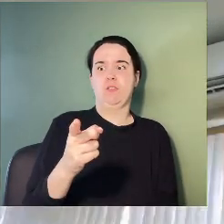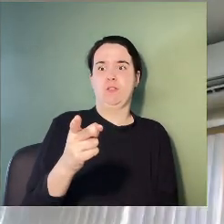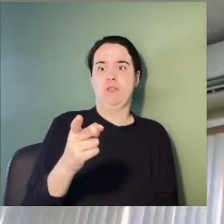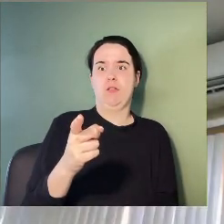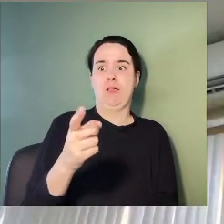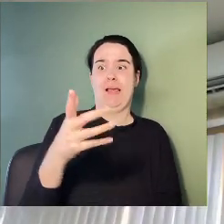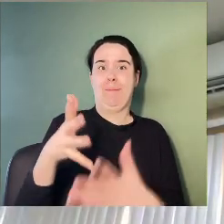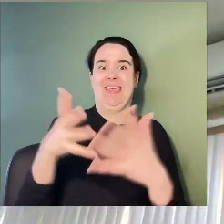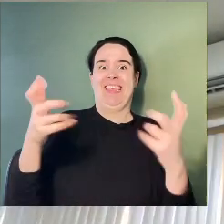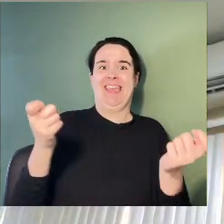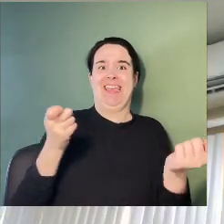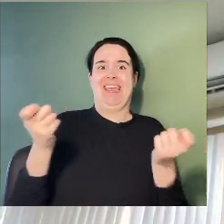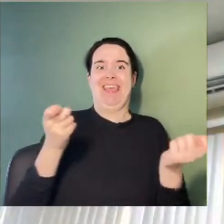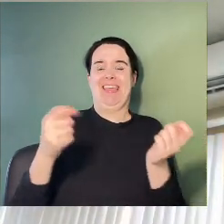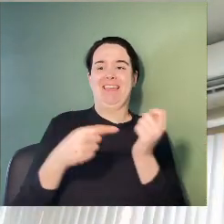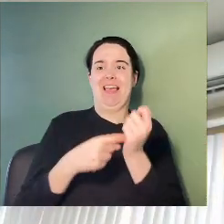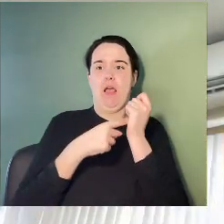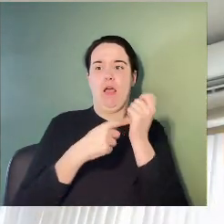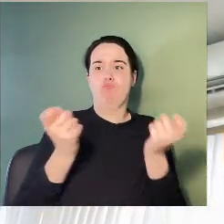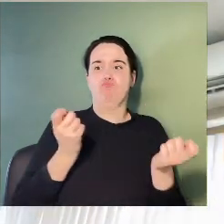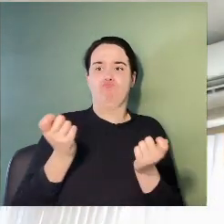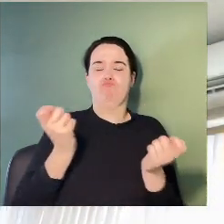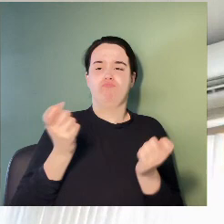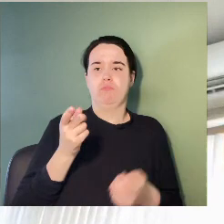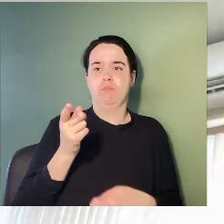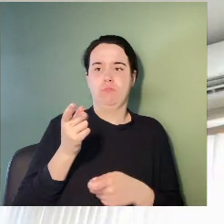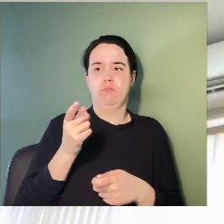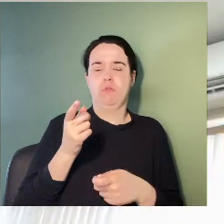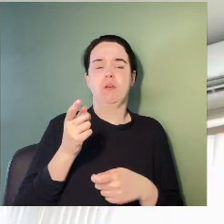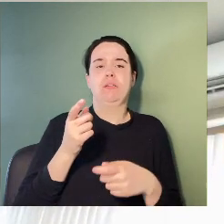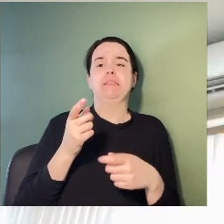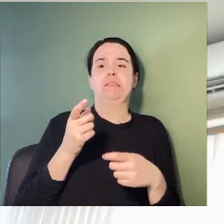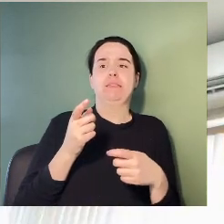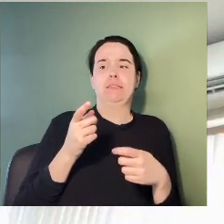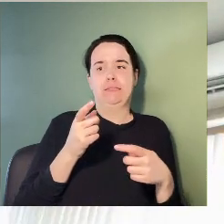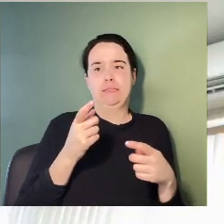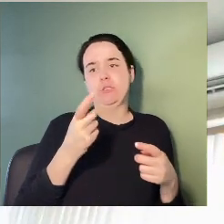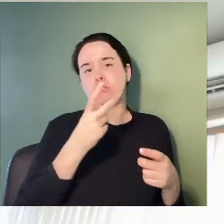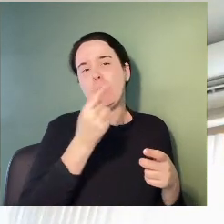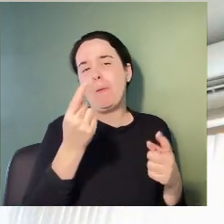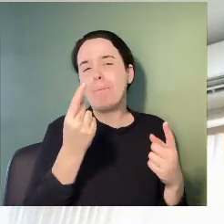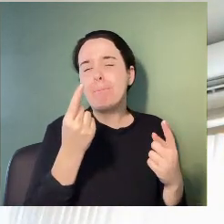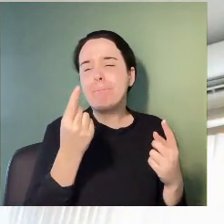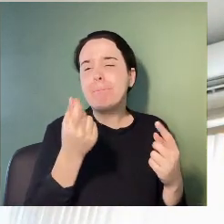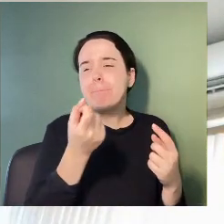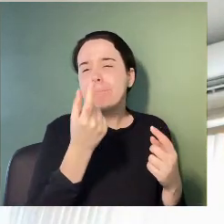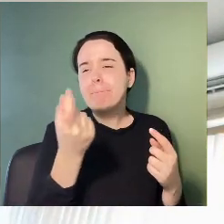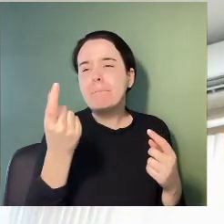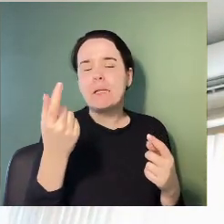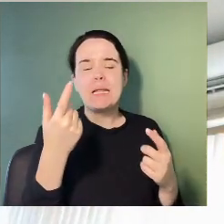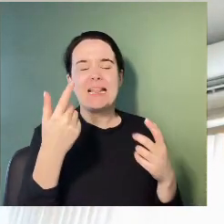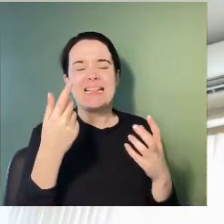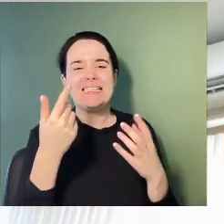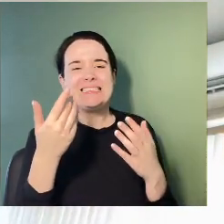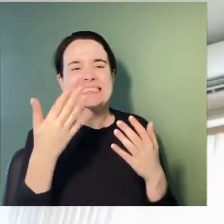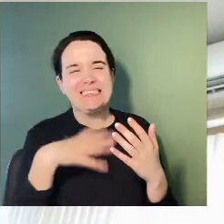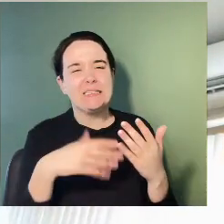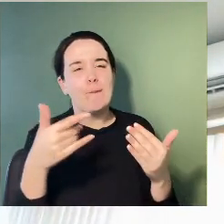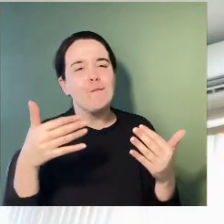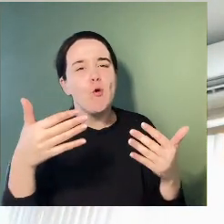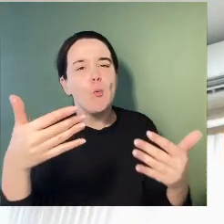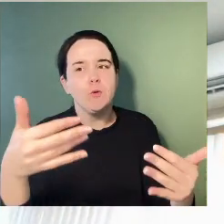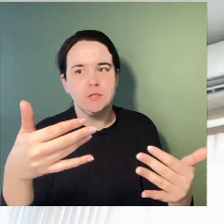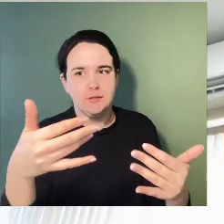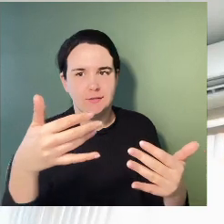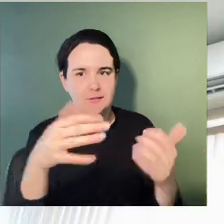has control over some things that are not necessarily supposed to be. If we must move forward as countries, we must put frameworks